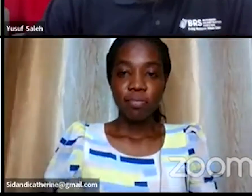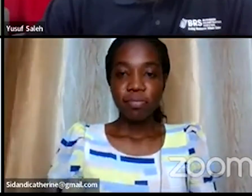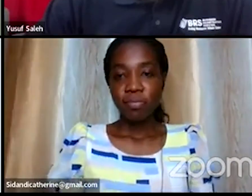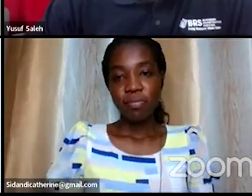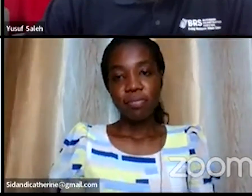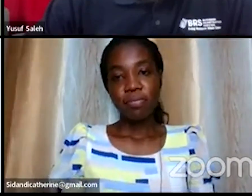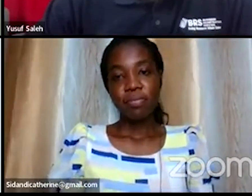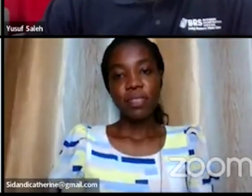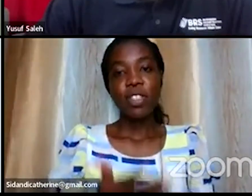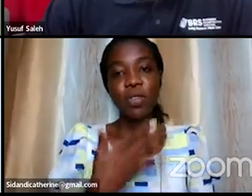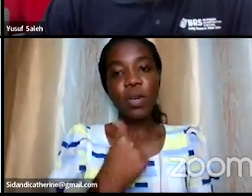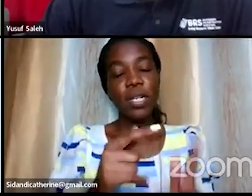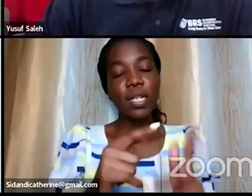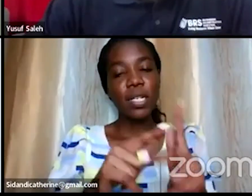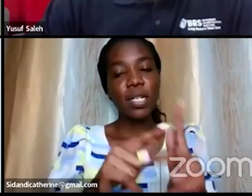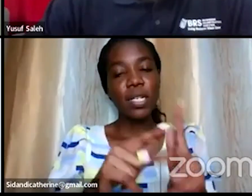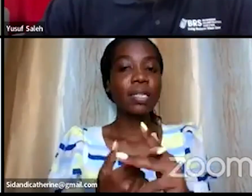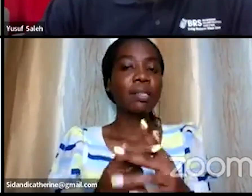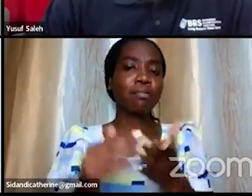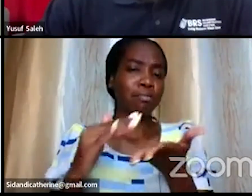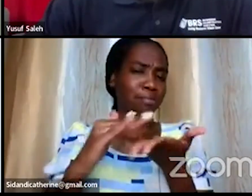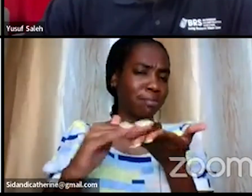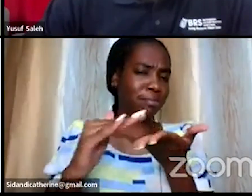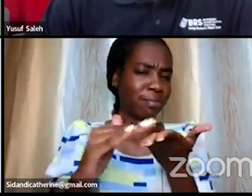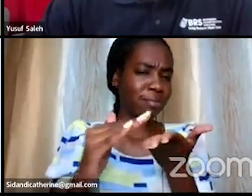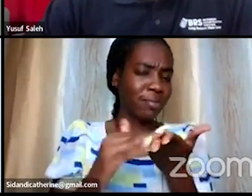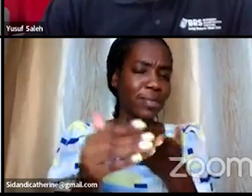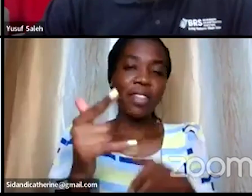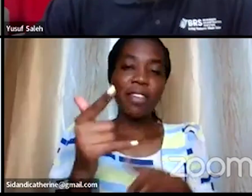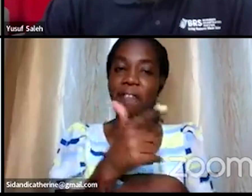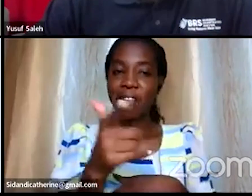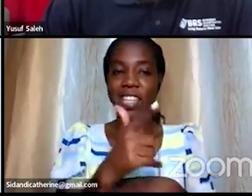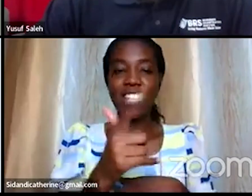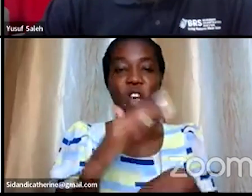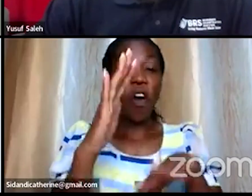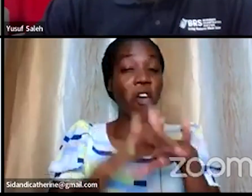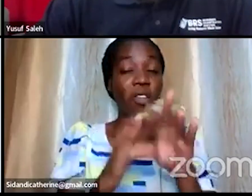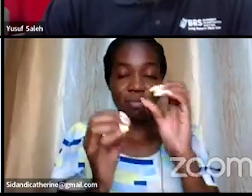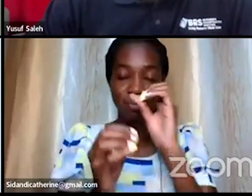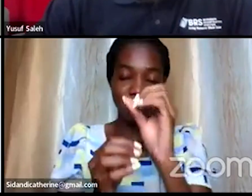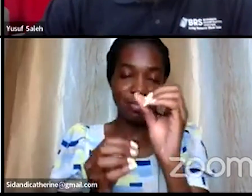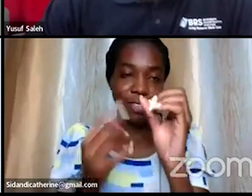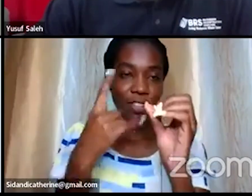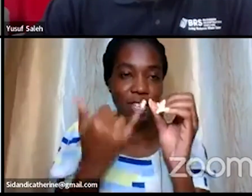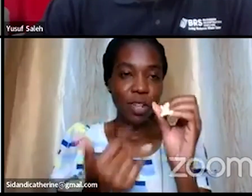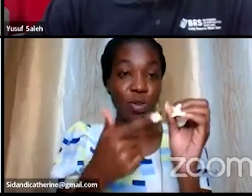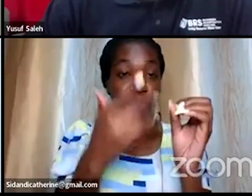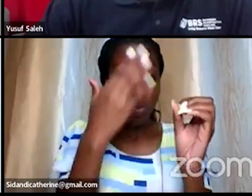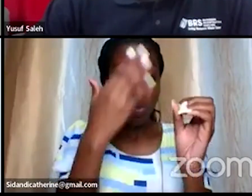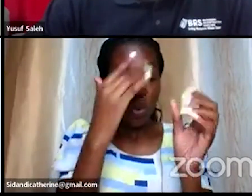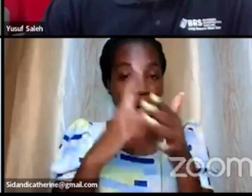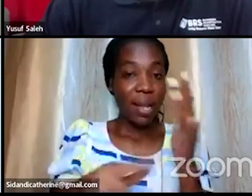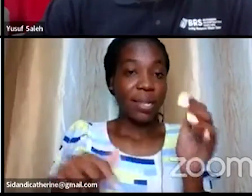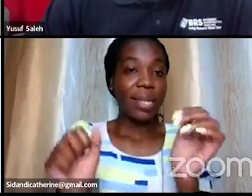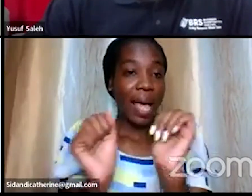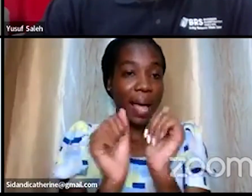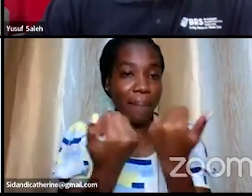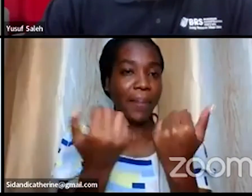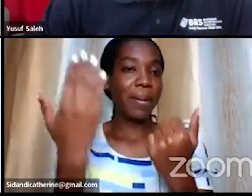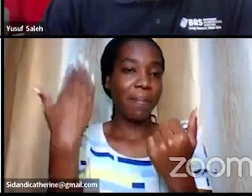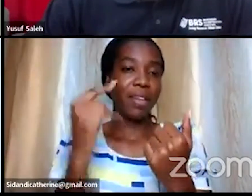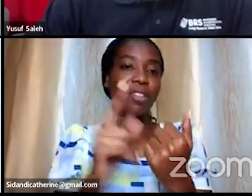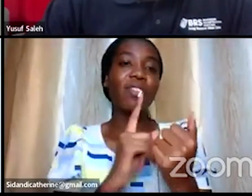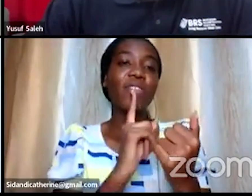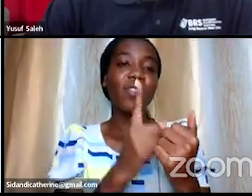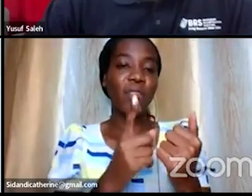I want to start off by apologizing because my video is not on for now. Grace, you know what's happening in the back end. So